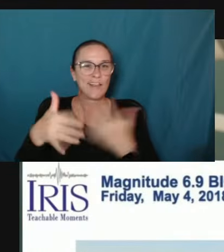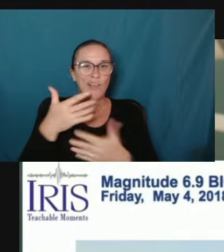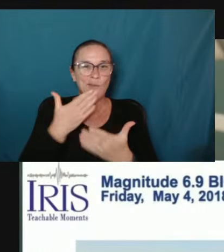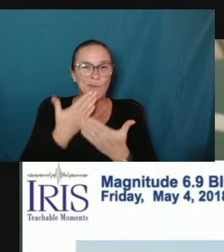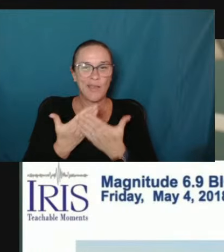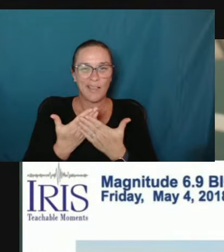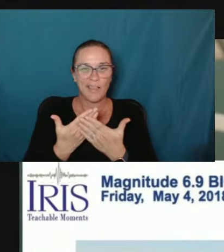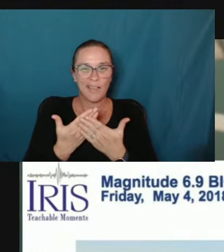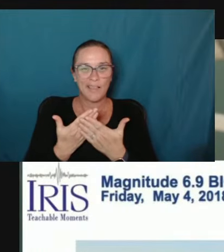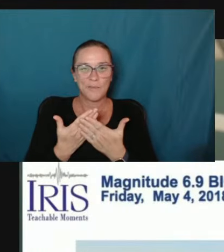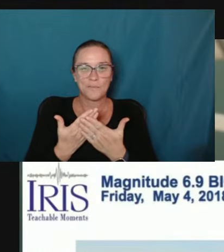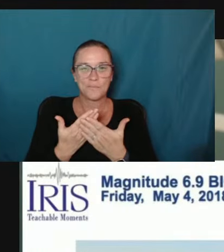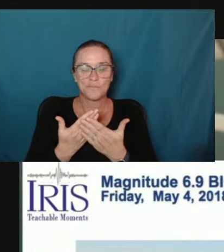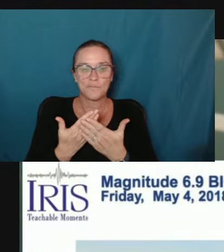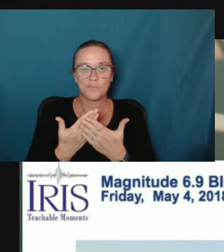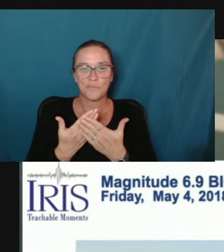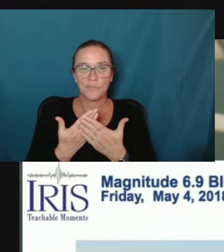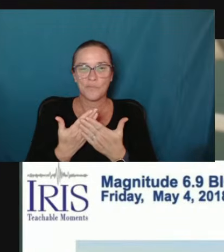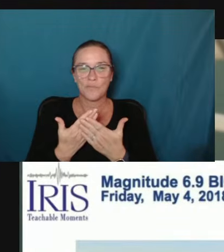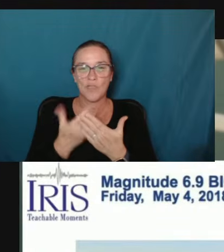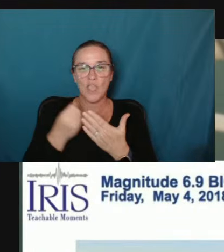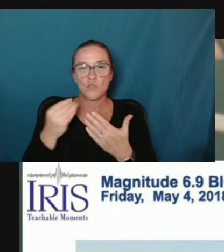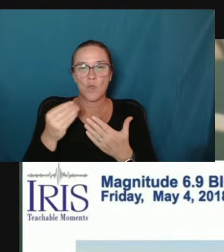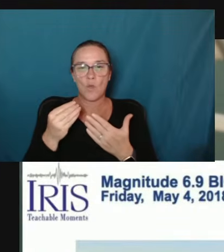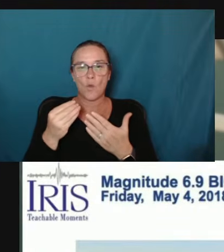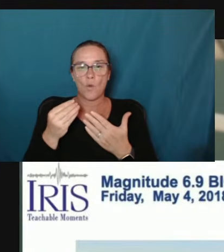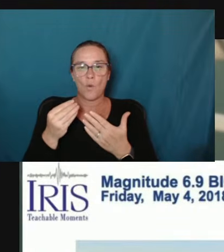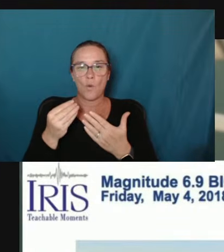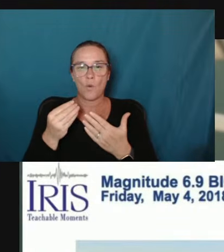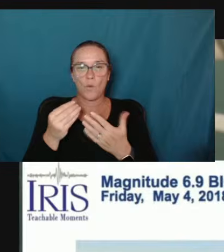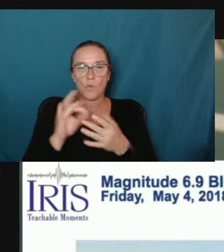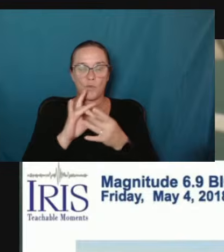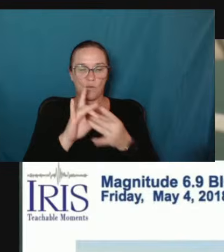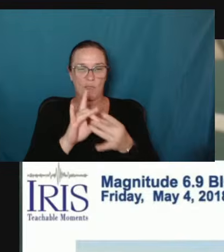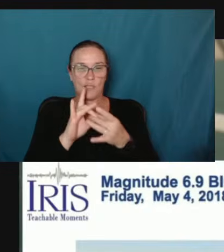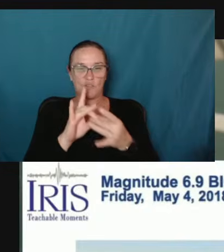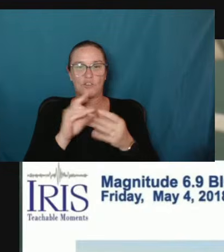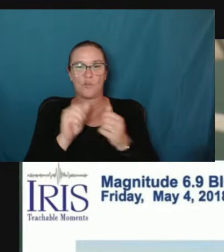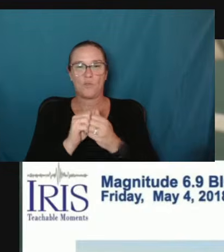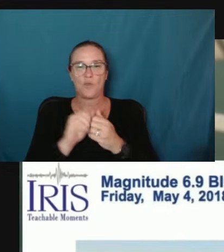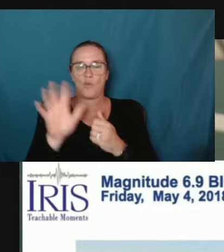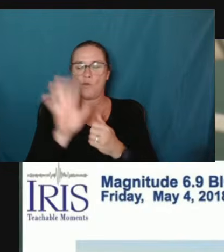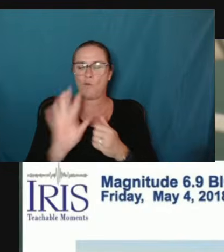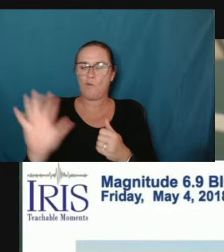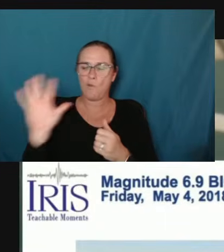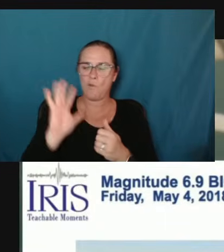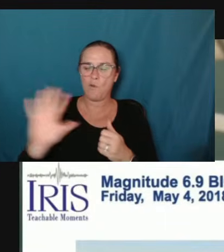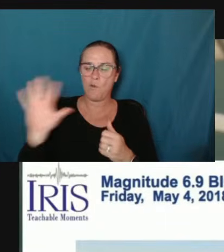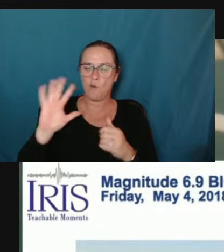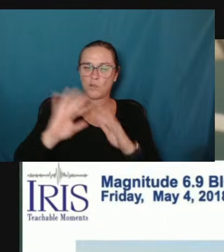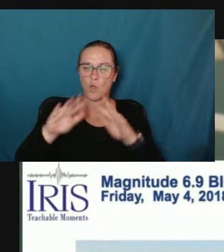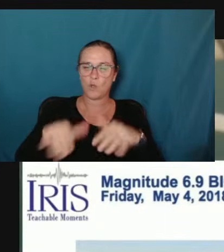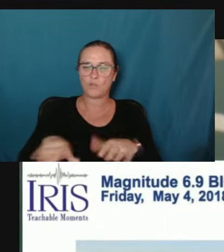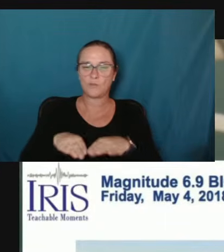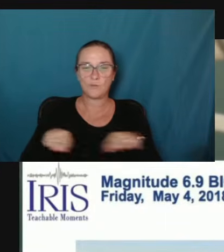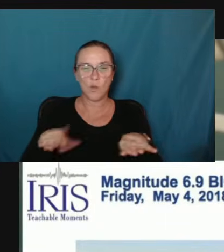And so the interface between the ancient oceanic seafloor and the